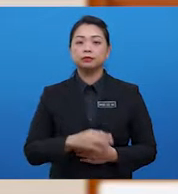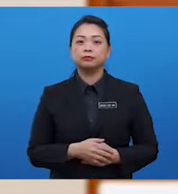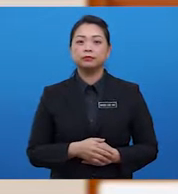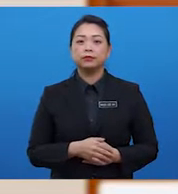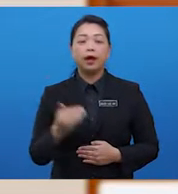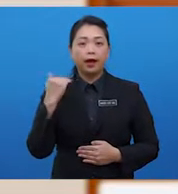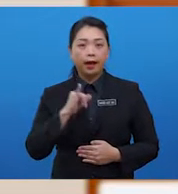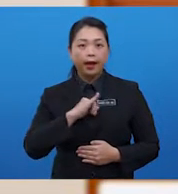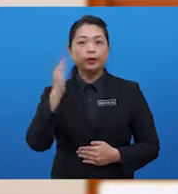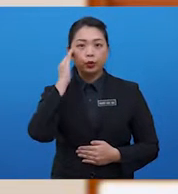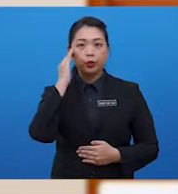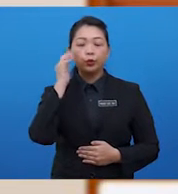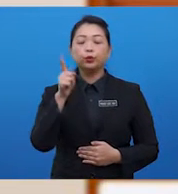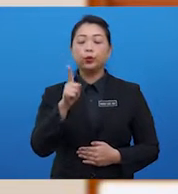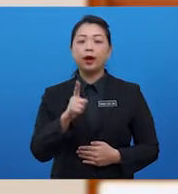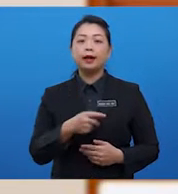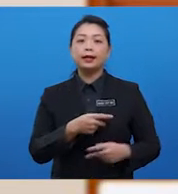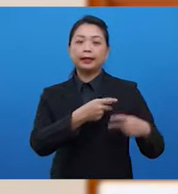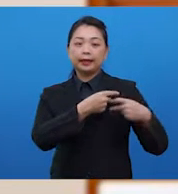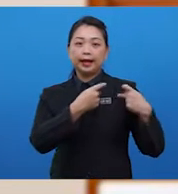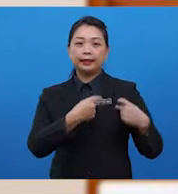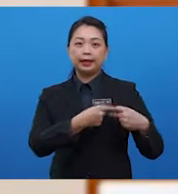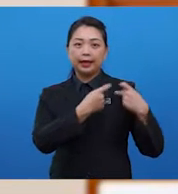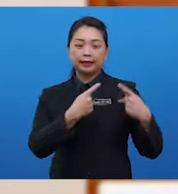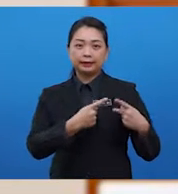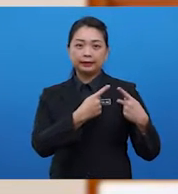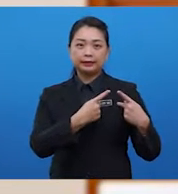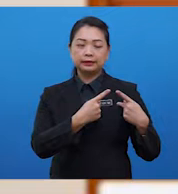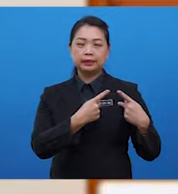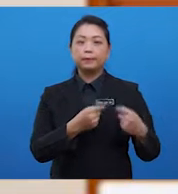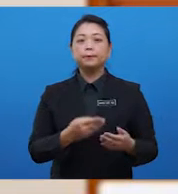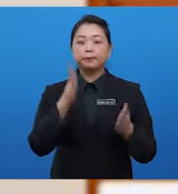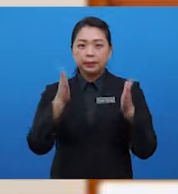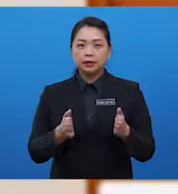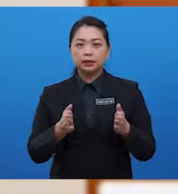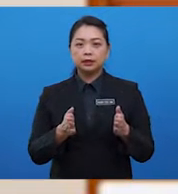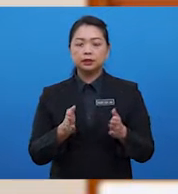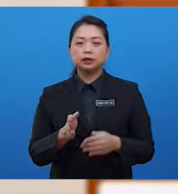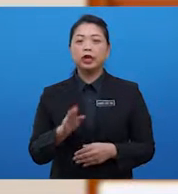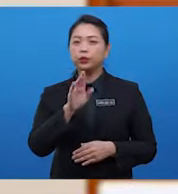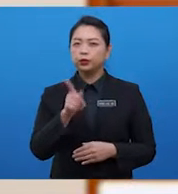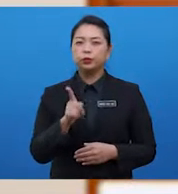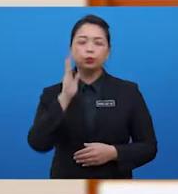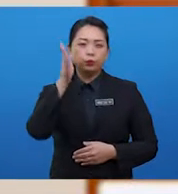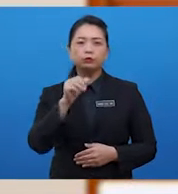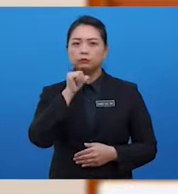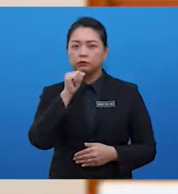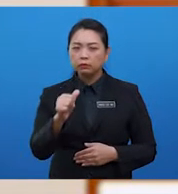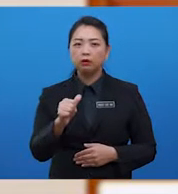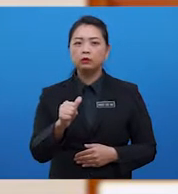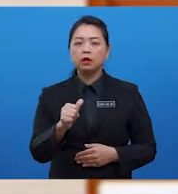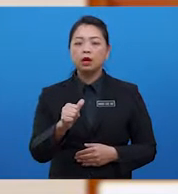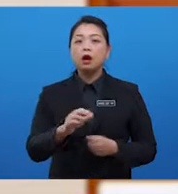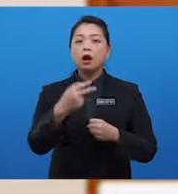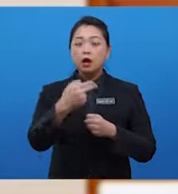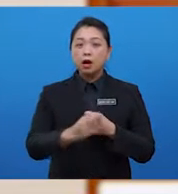you are a kind-hearted person and you will never hurt a soul. But what they are doing